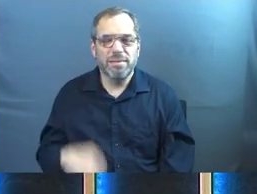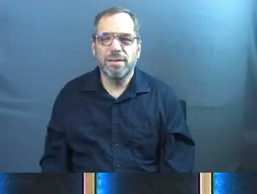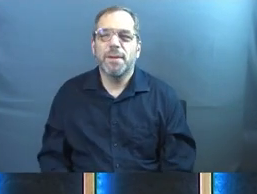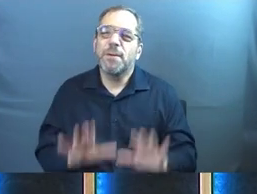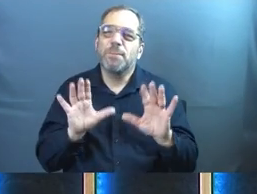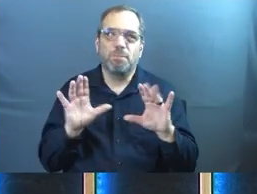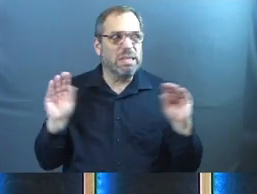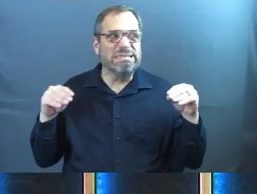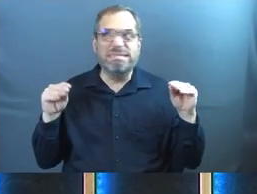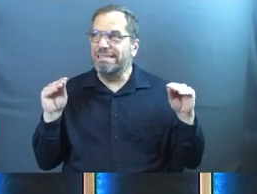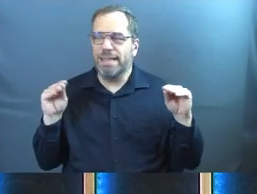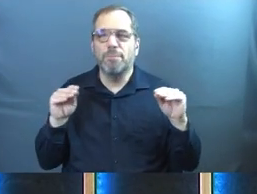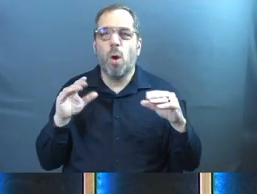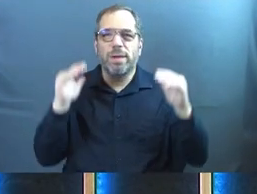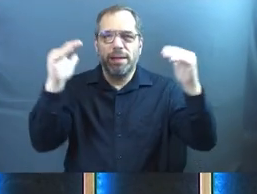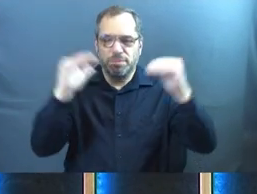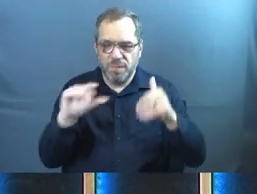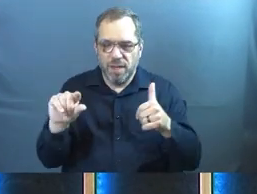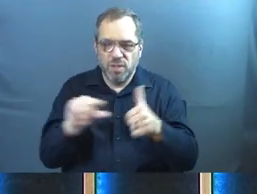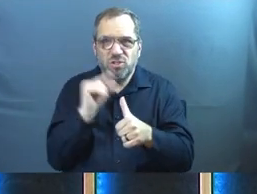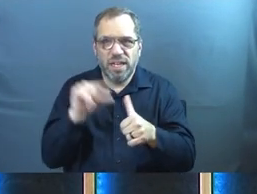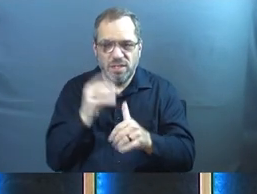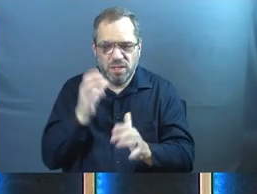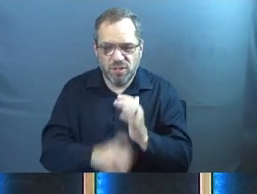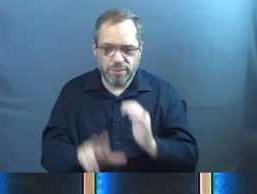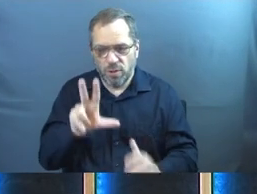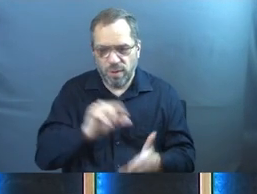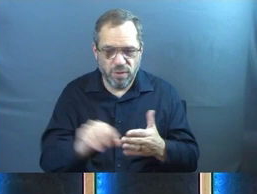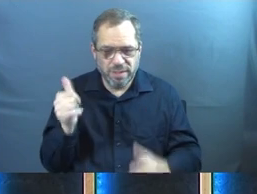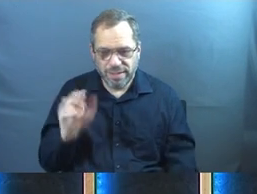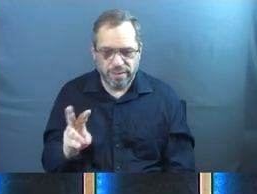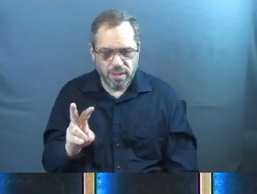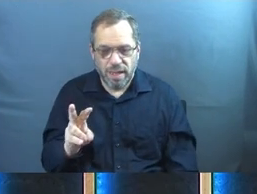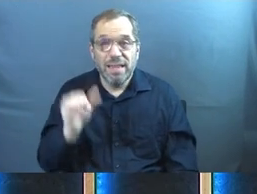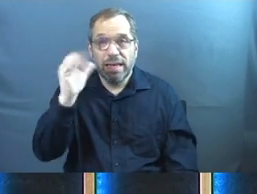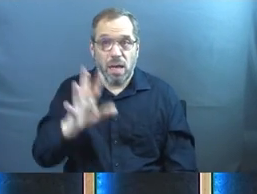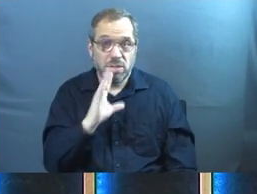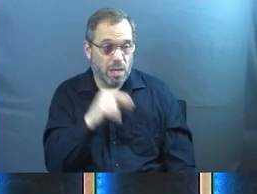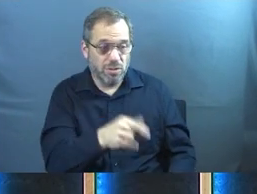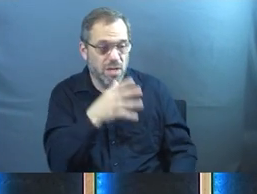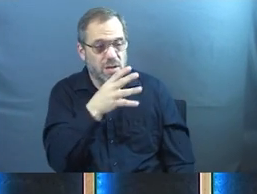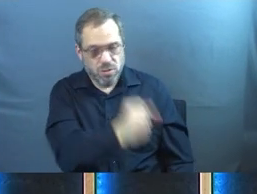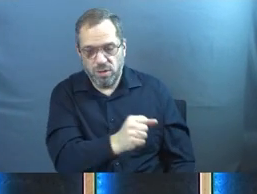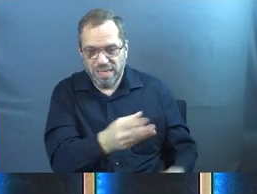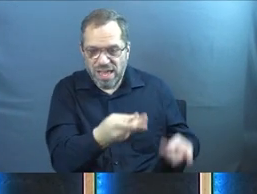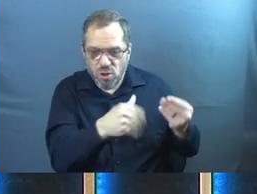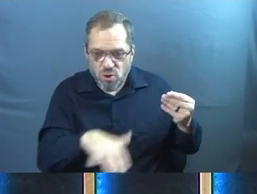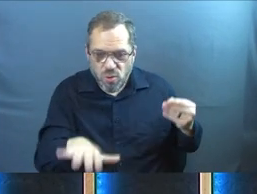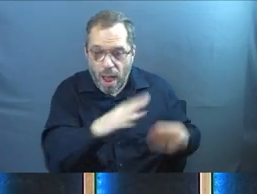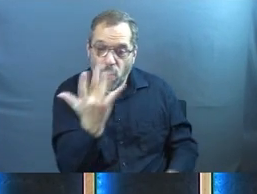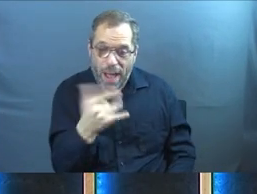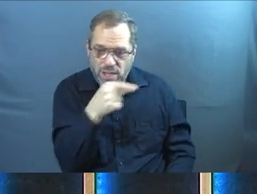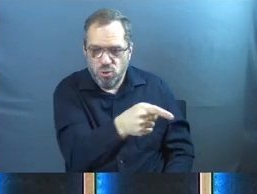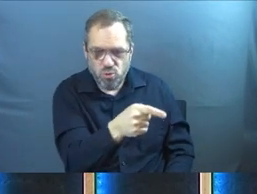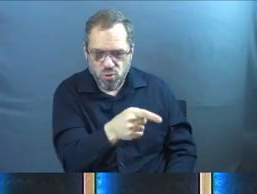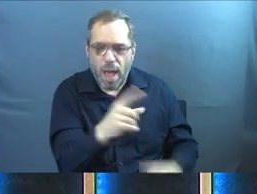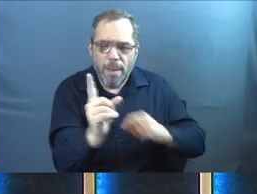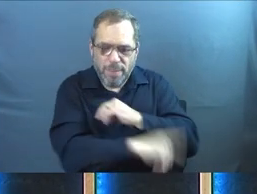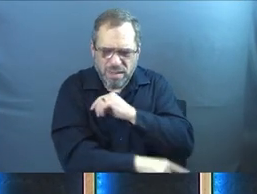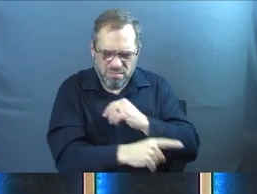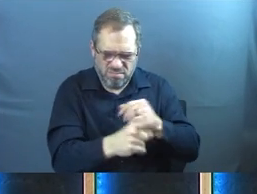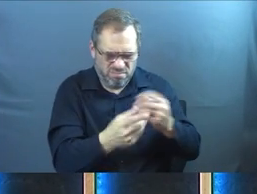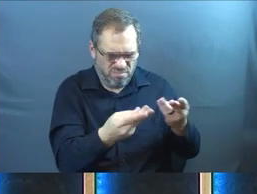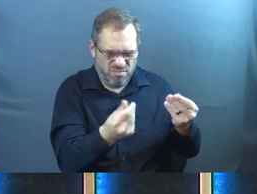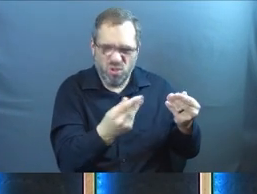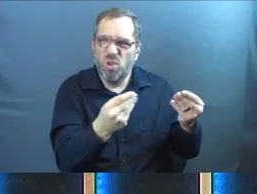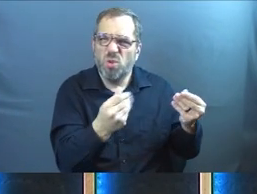So here's the next one, Genesis 3:17. Then God speaks to the man, cursed is the ground because of you. Now, when he says cursed